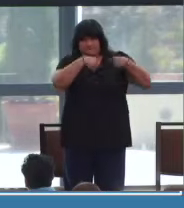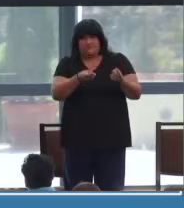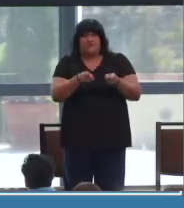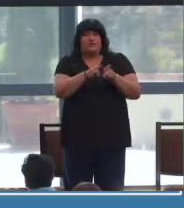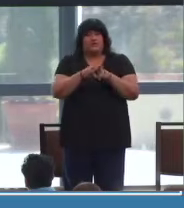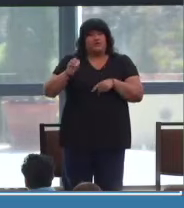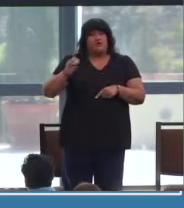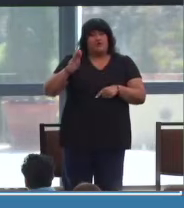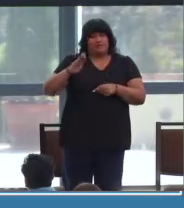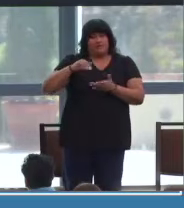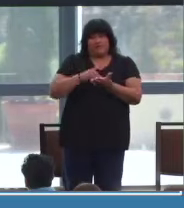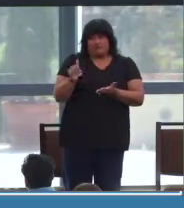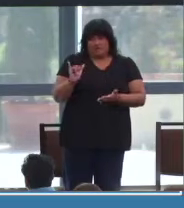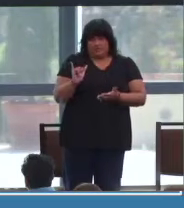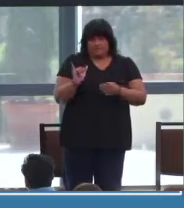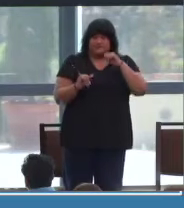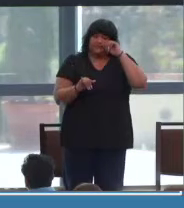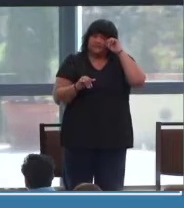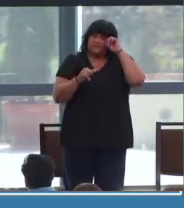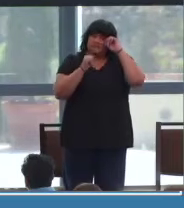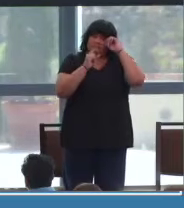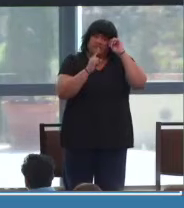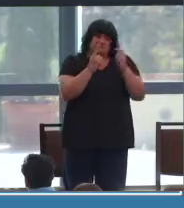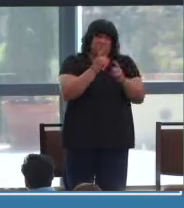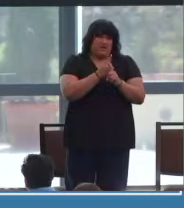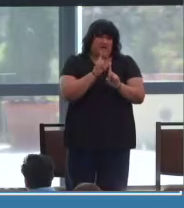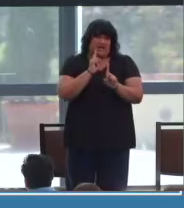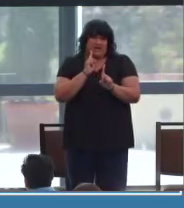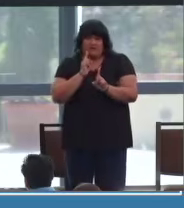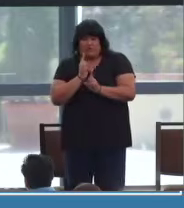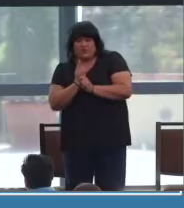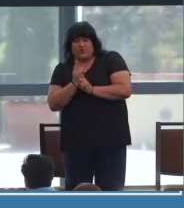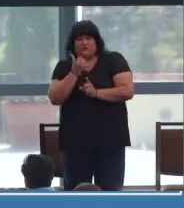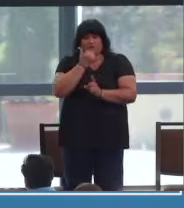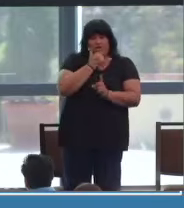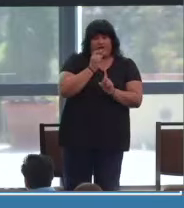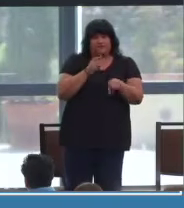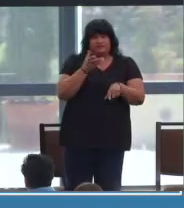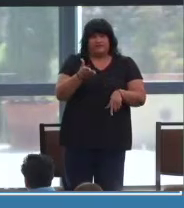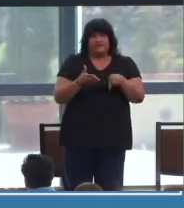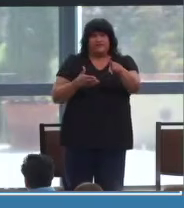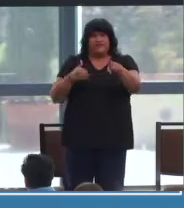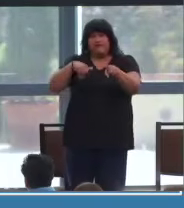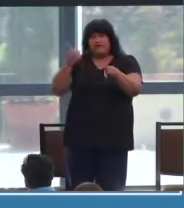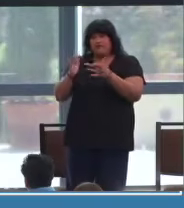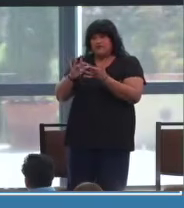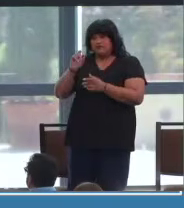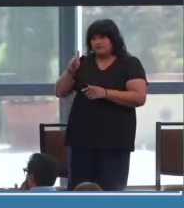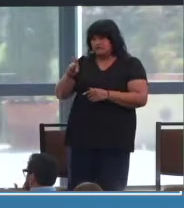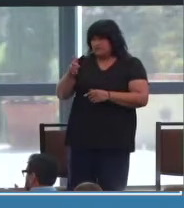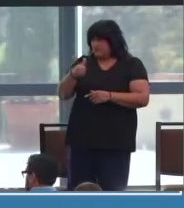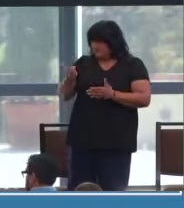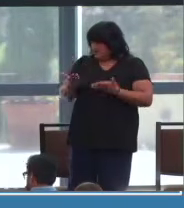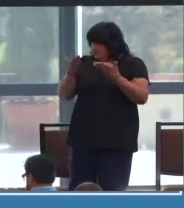your OB doctor as well. Not necessarily a right or wrong answer there. Okay, and we can ask another. Are there any